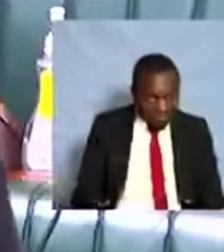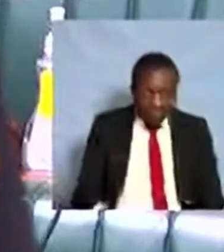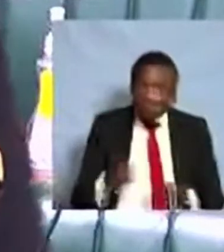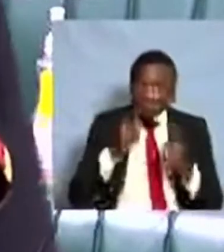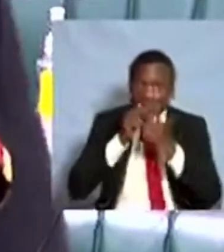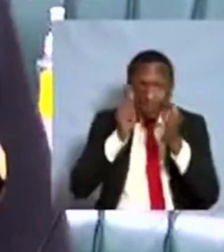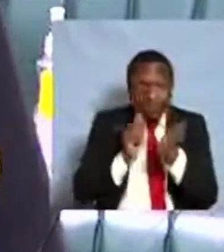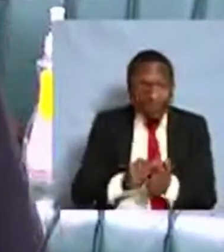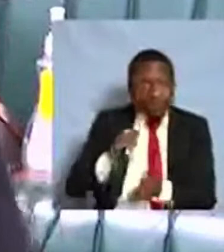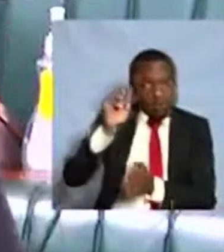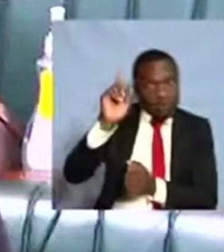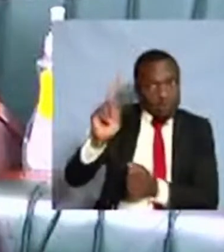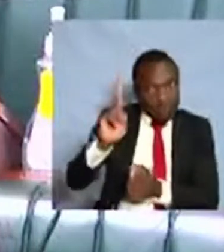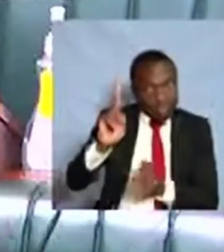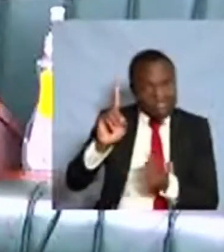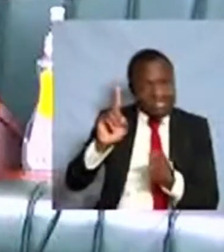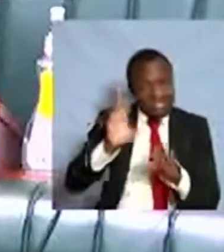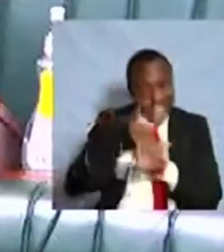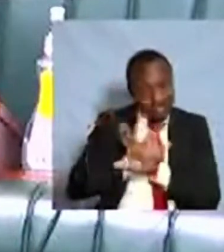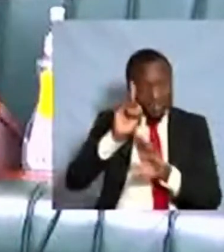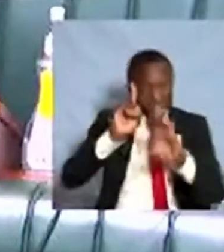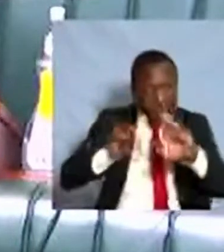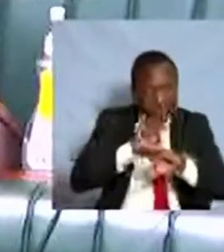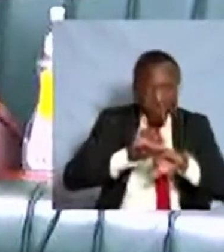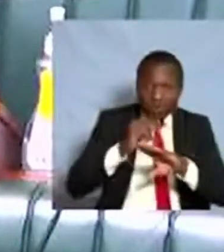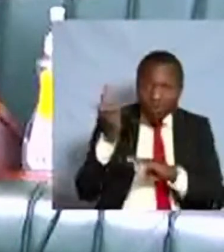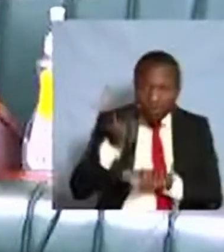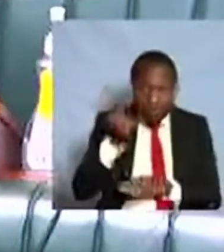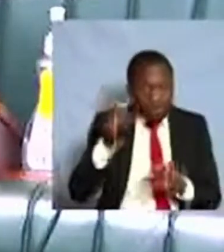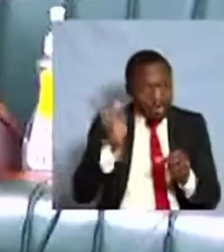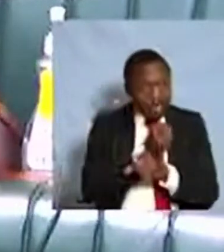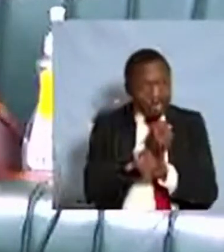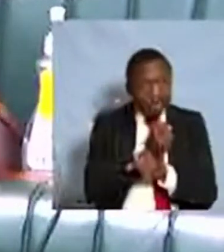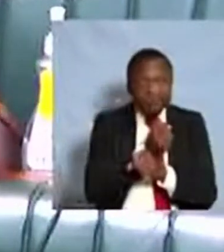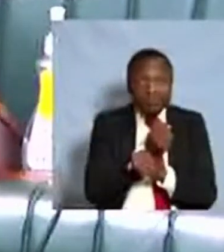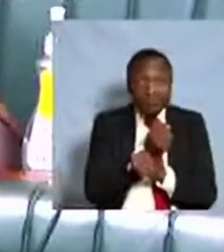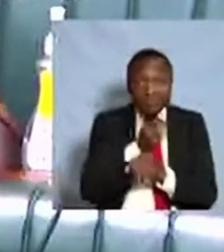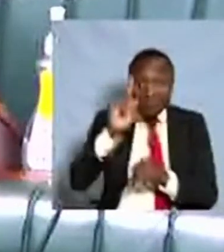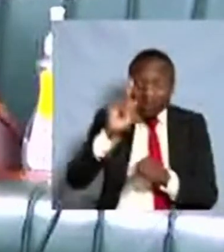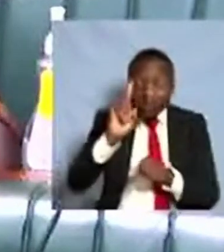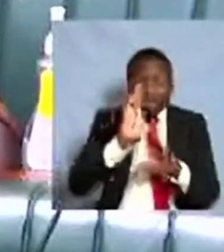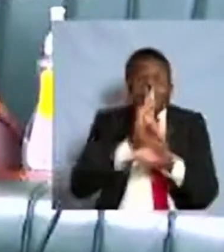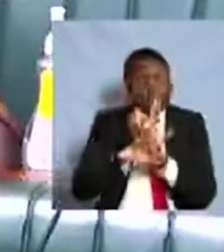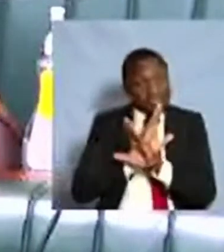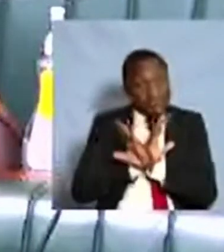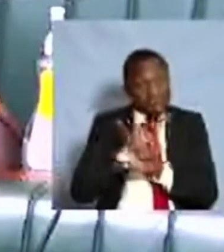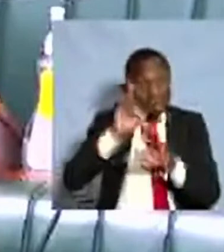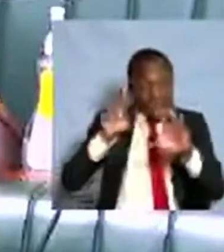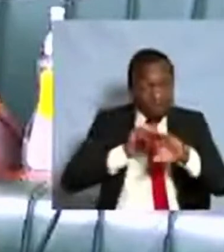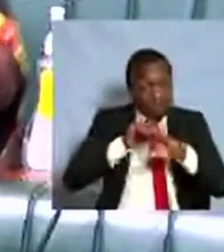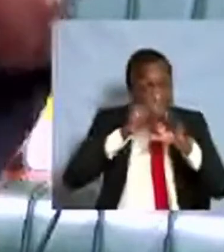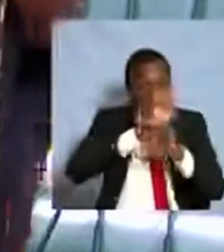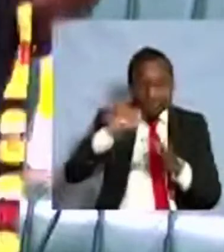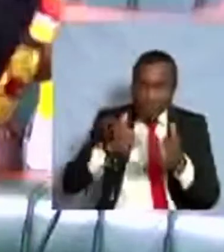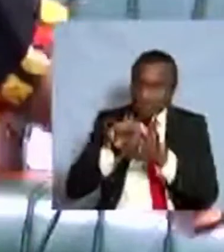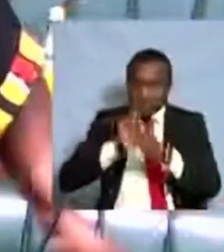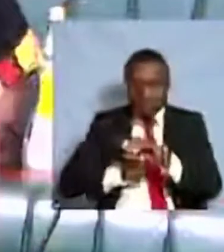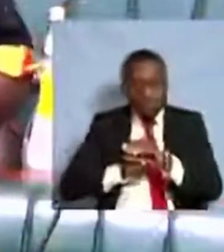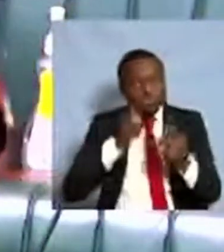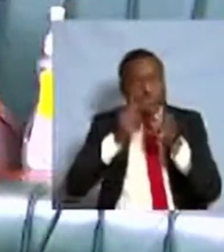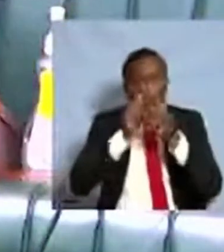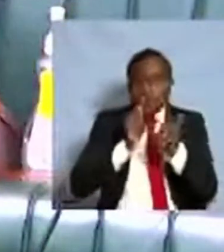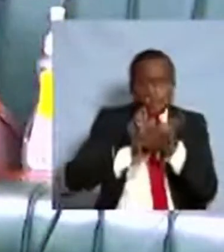talking about one Zambia, one nation. Who is going to carry this flag of one Zambia, one nation? When each time we start talking of what